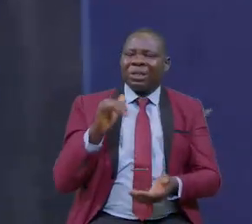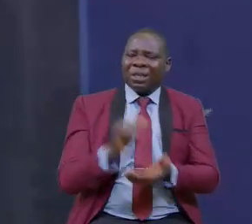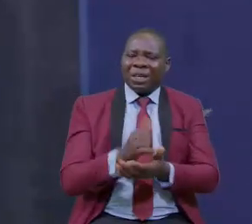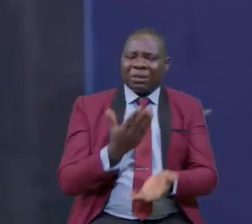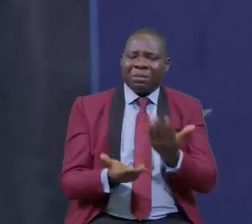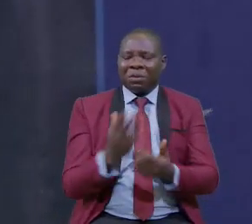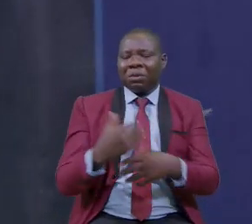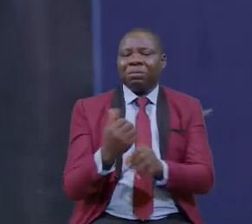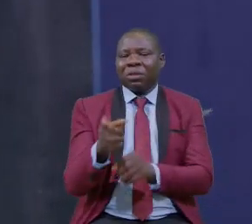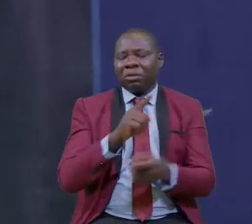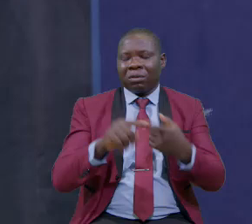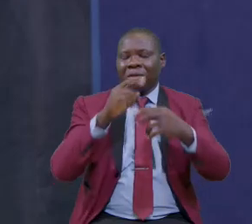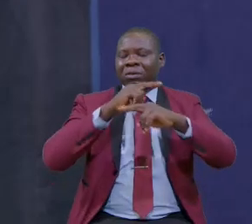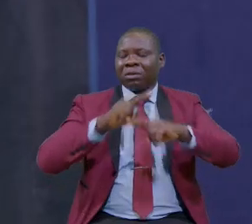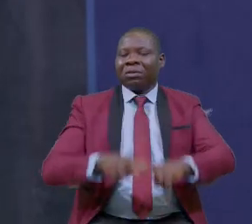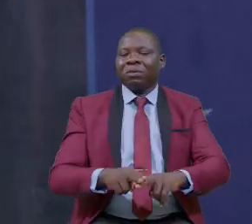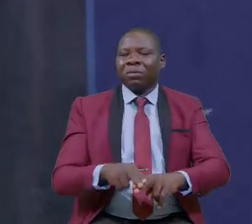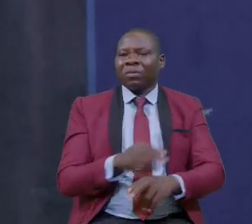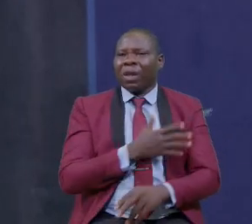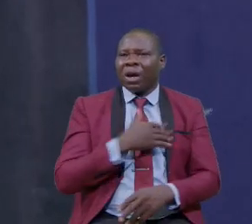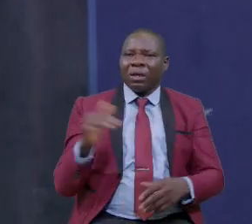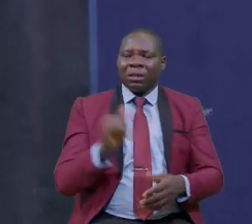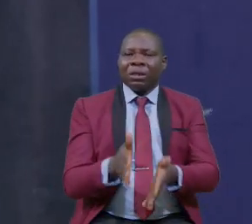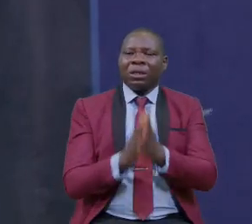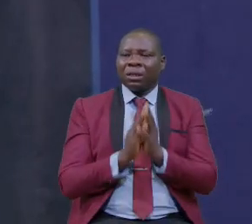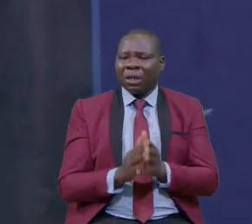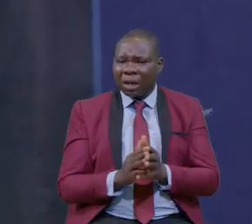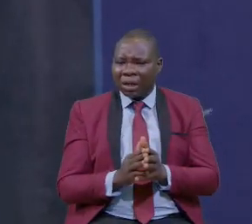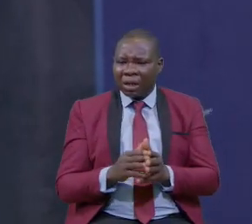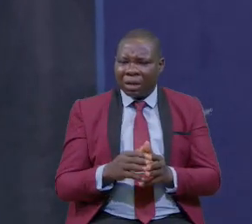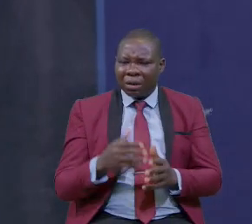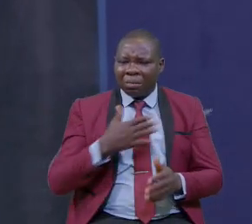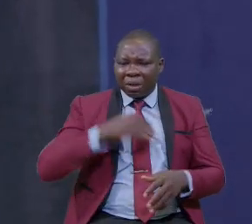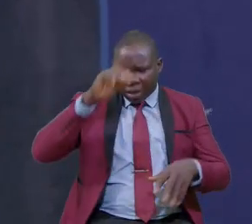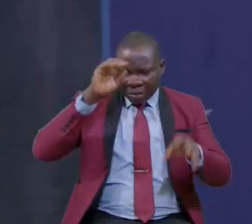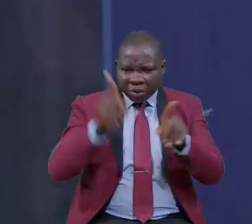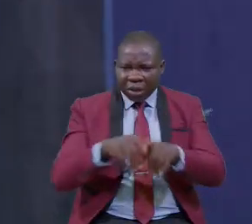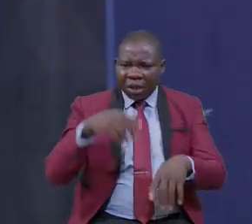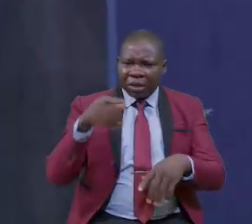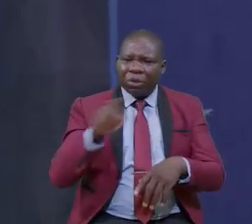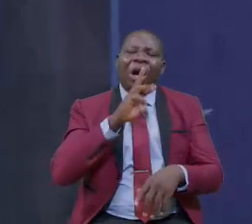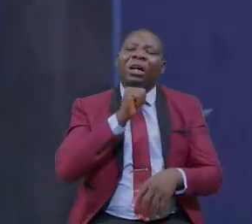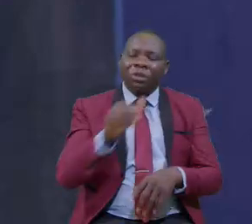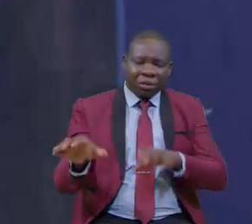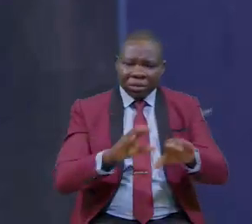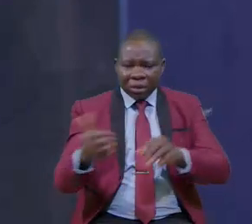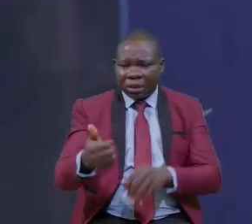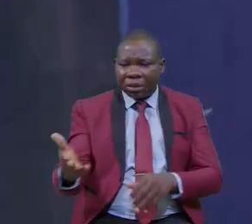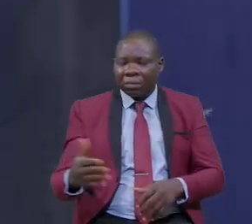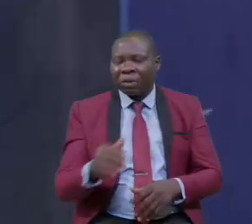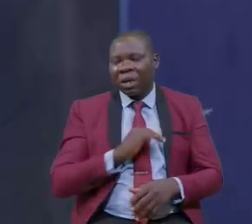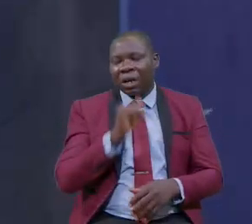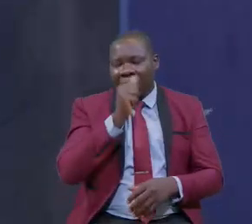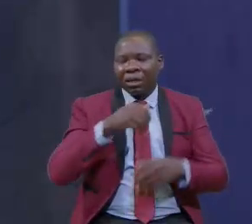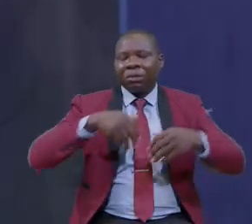I'm tired, you know. No matter how fast you run, how high you jump, look at what they say.